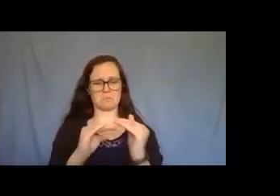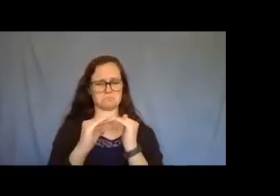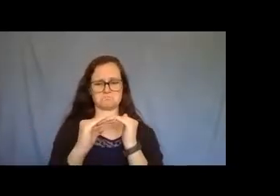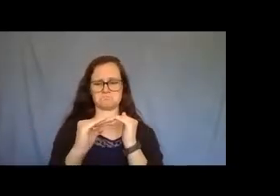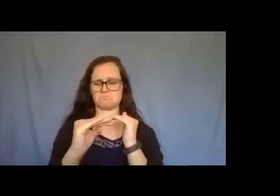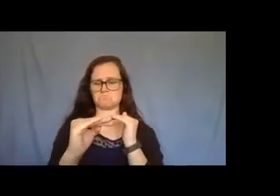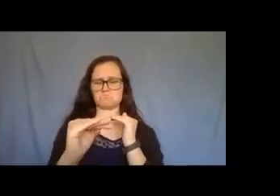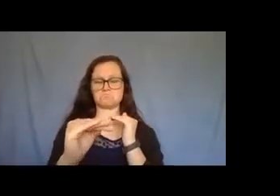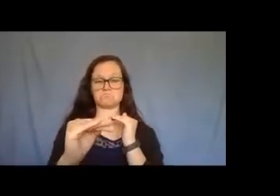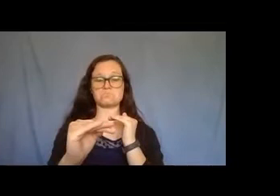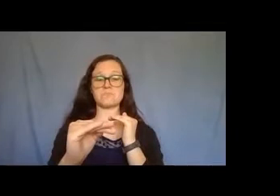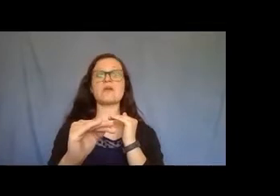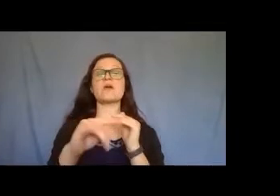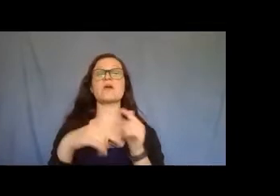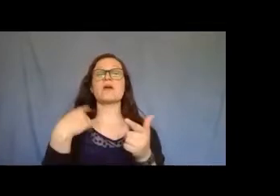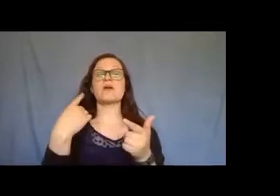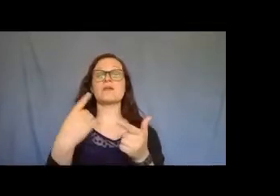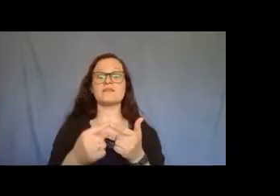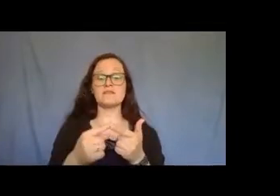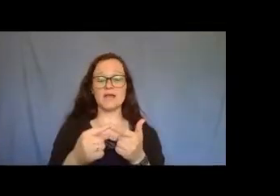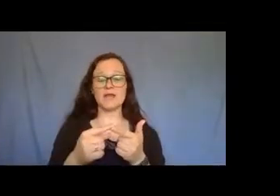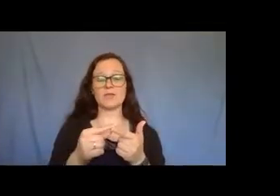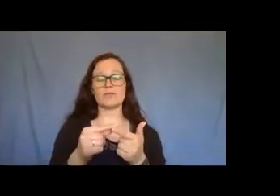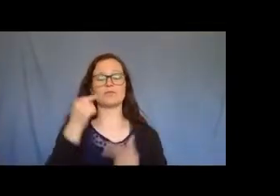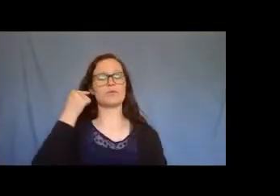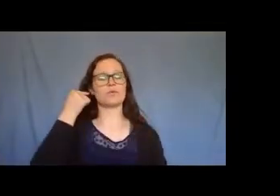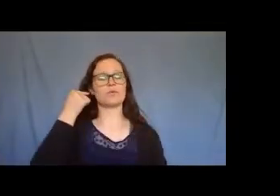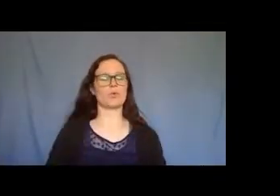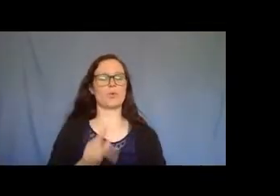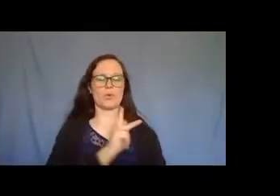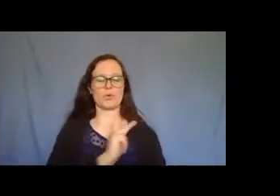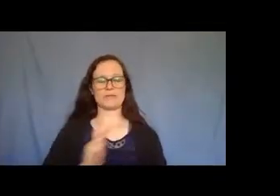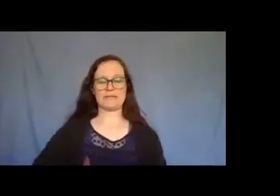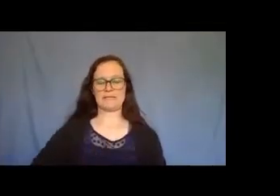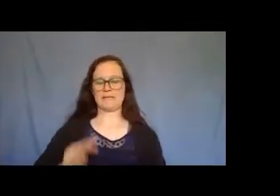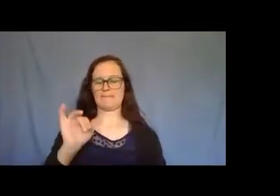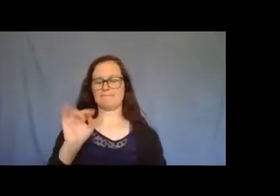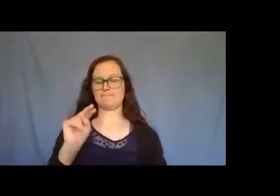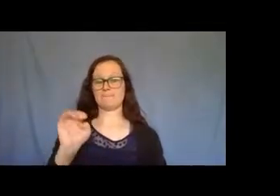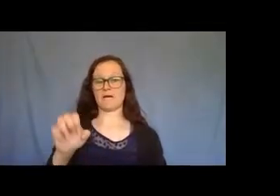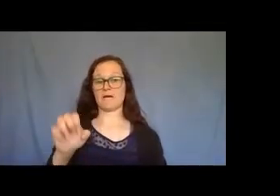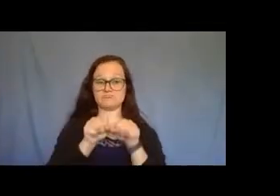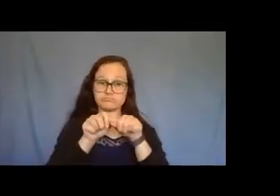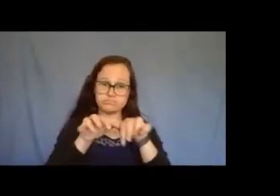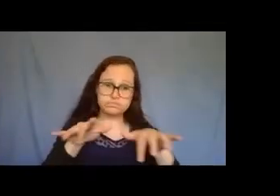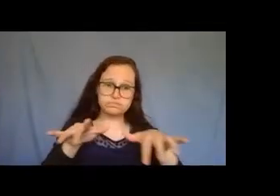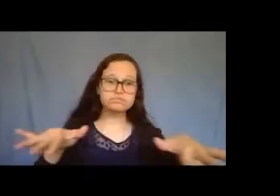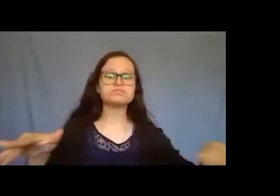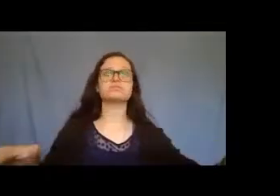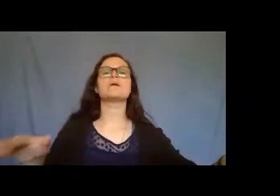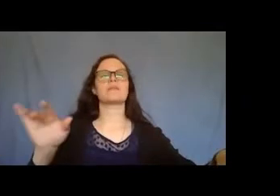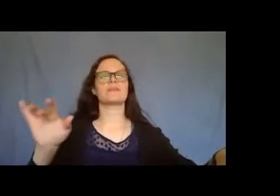the Gold King mine spill, there's an interesting pattern of increases during spring runoff.